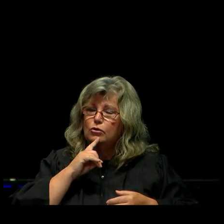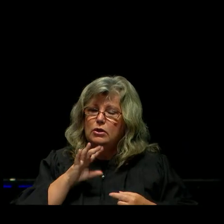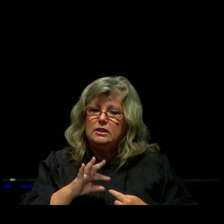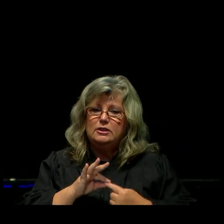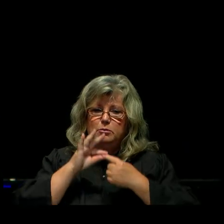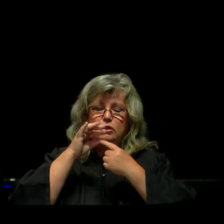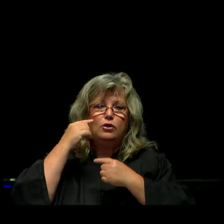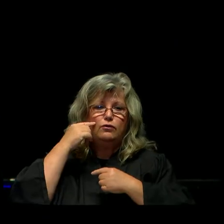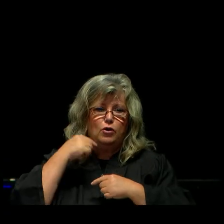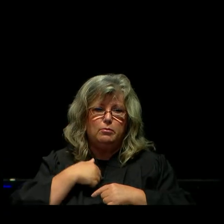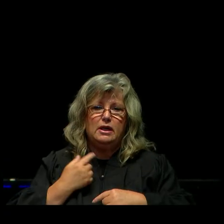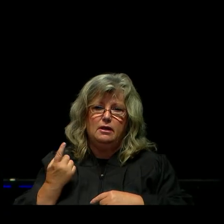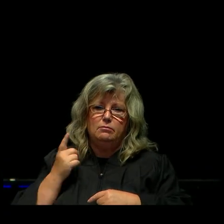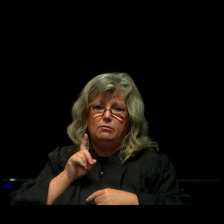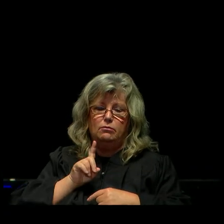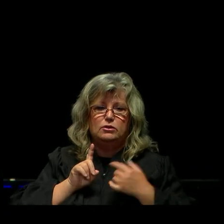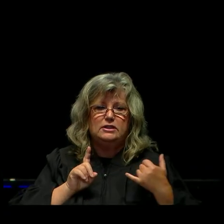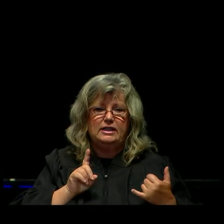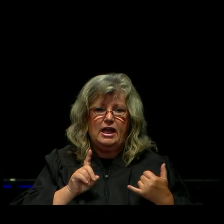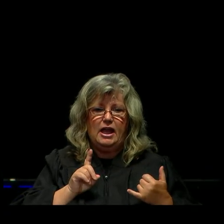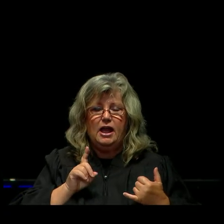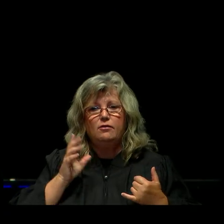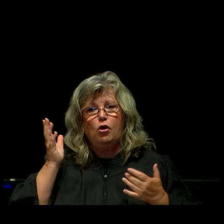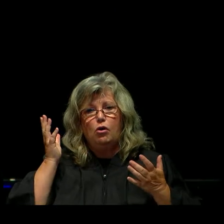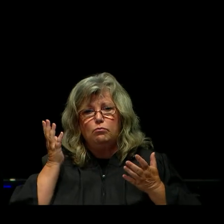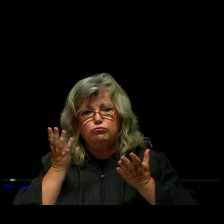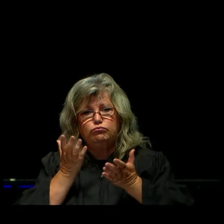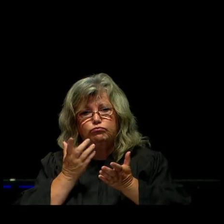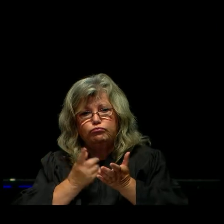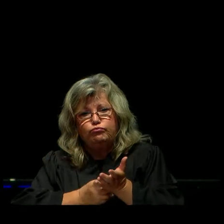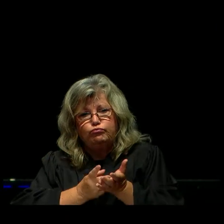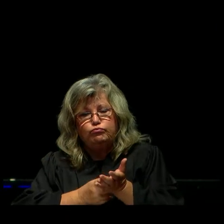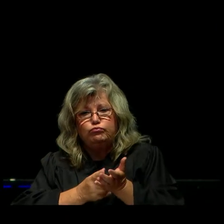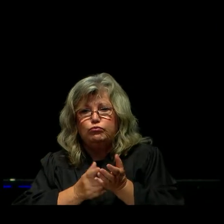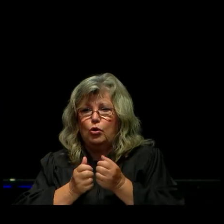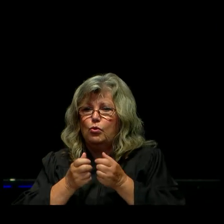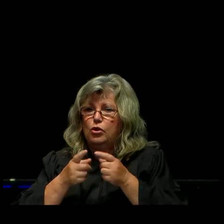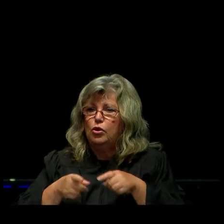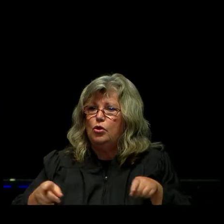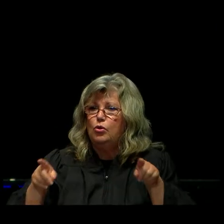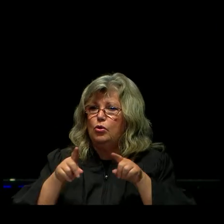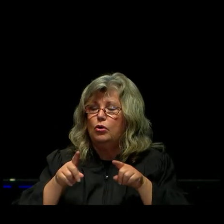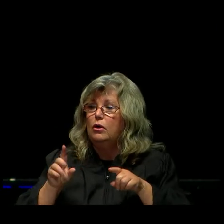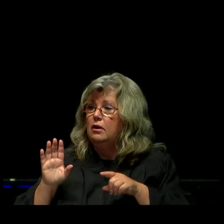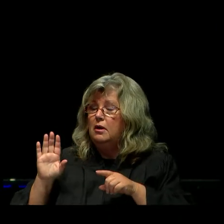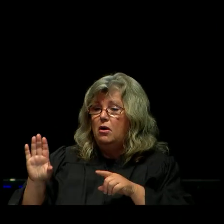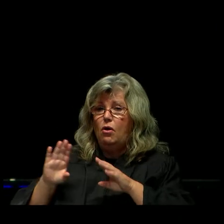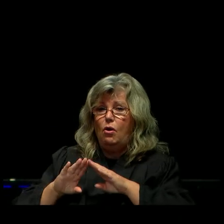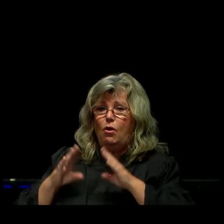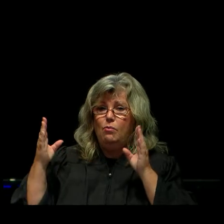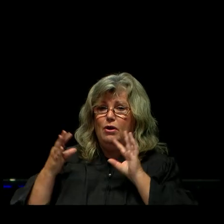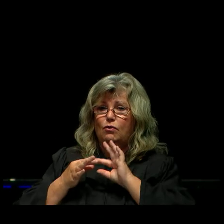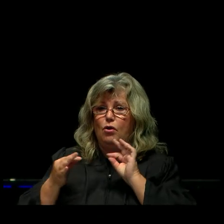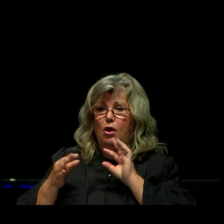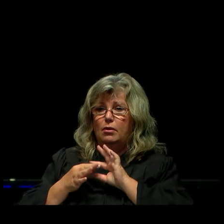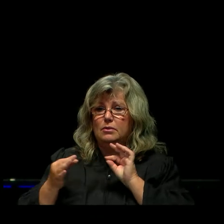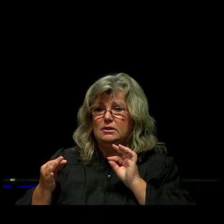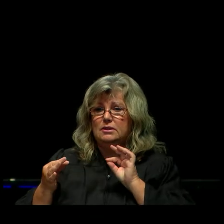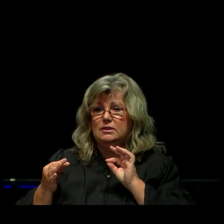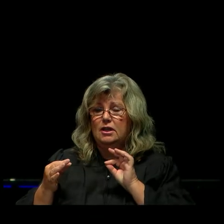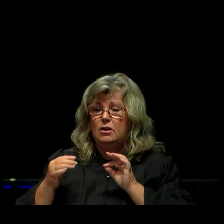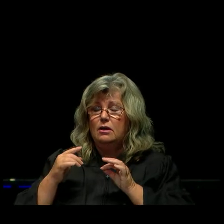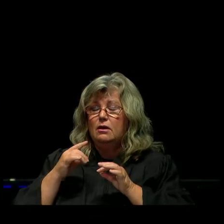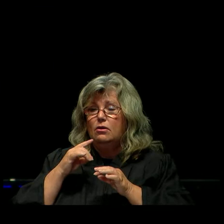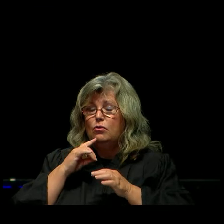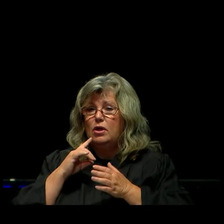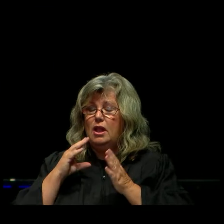for me to be here today to talk to you. And I really appreciated the opening remarks, although it's captured many of the things